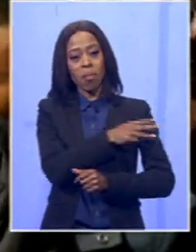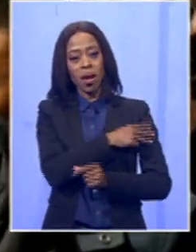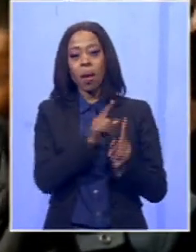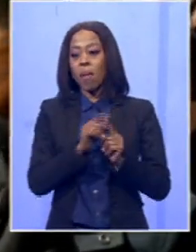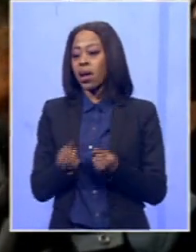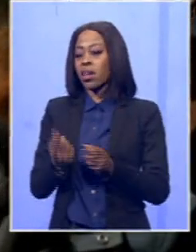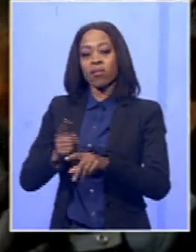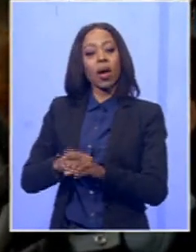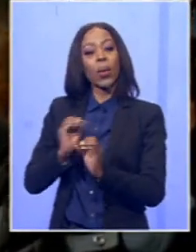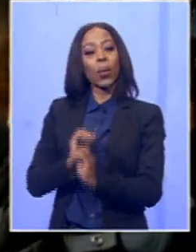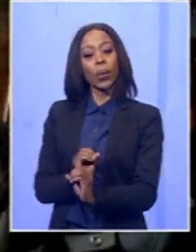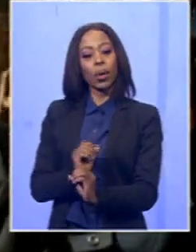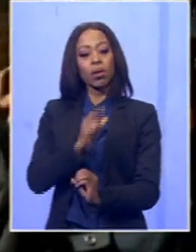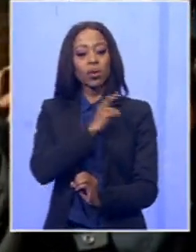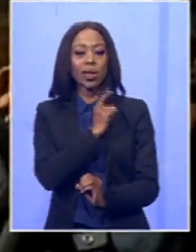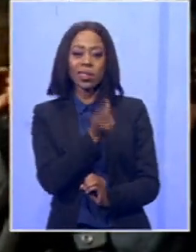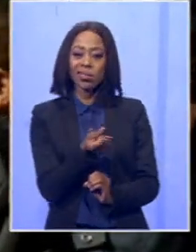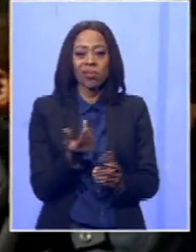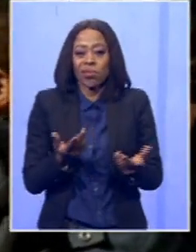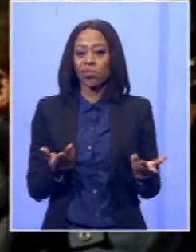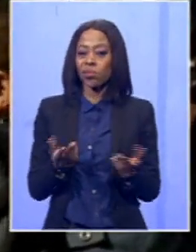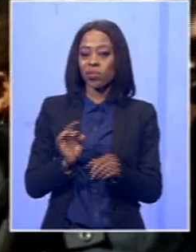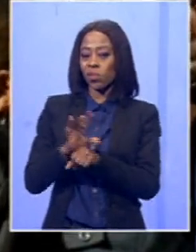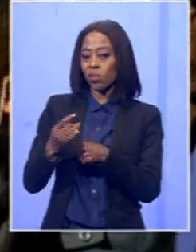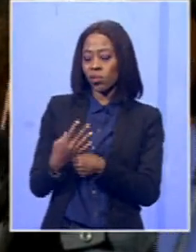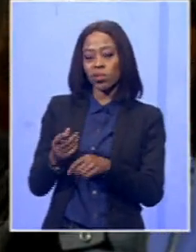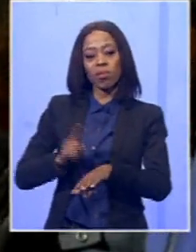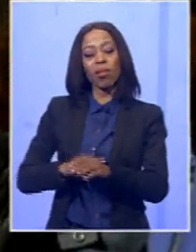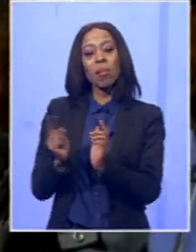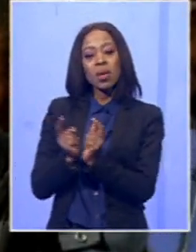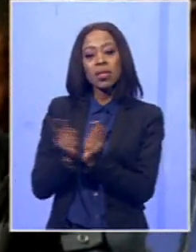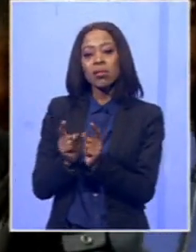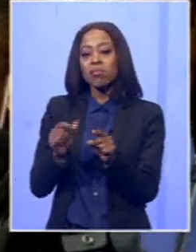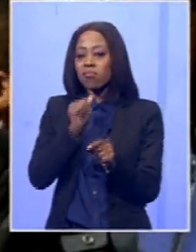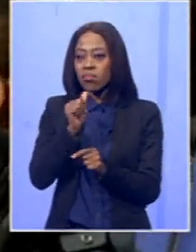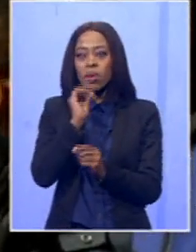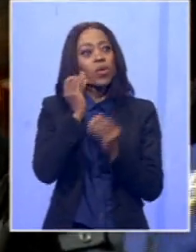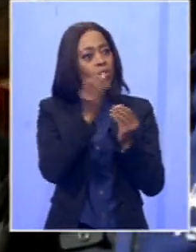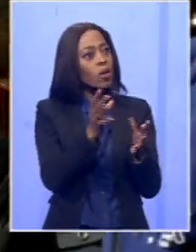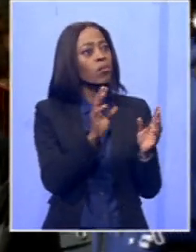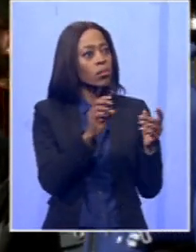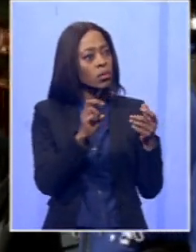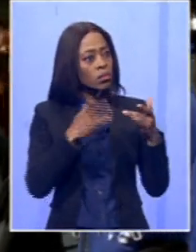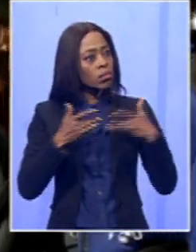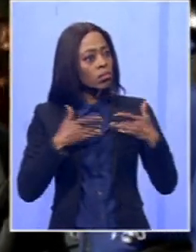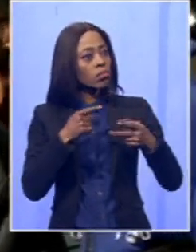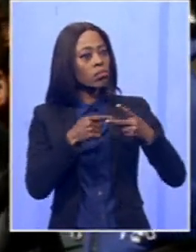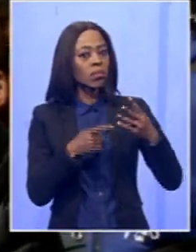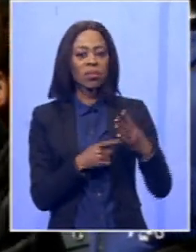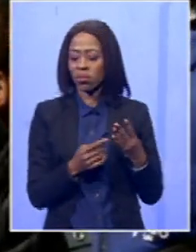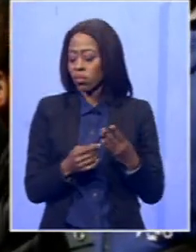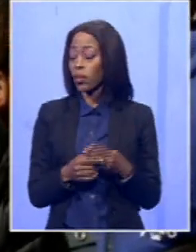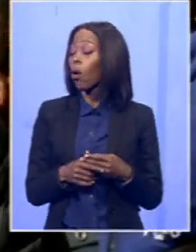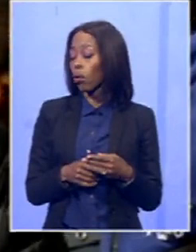address these issues fully because they don't open a room for engagement. Even if you go to the meetings, we tell them the issues that we face. They don't come up with